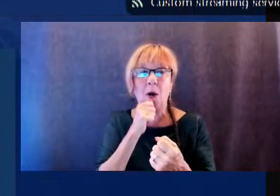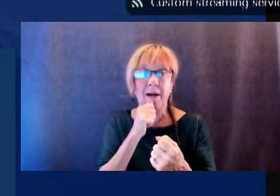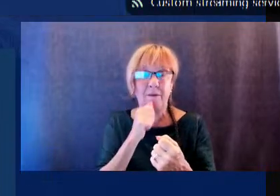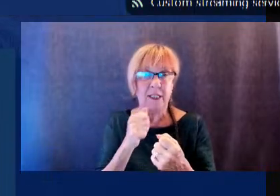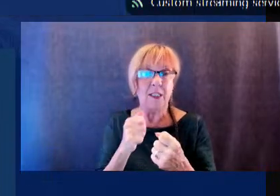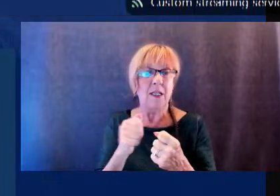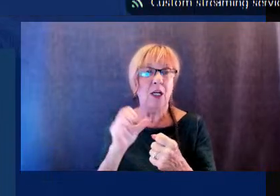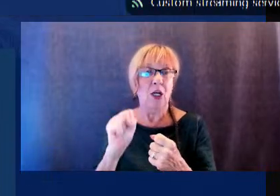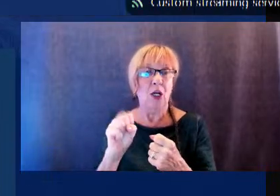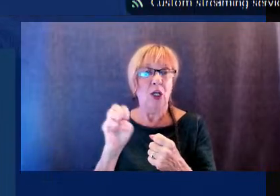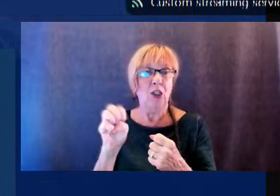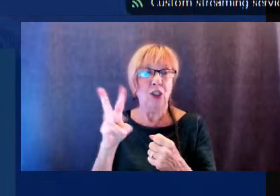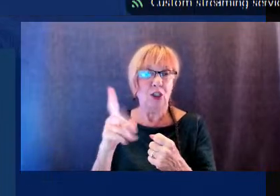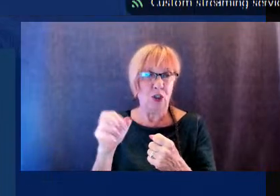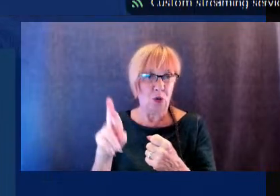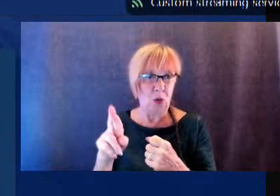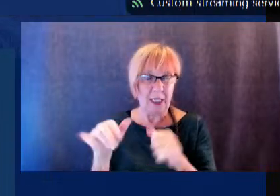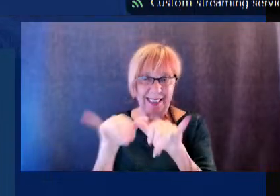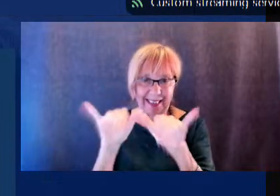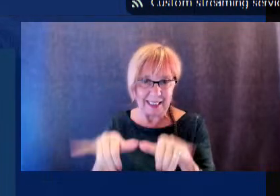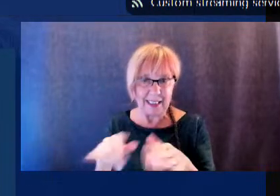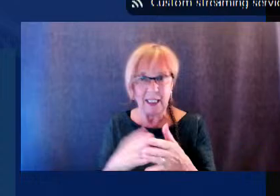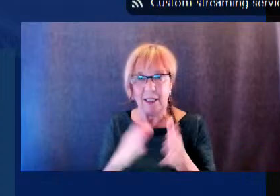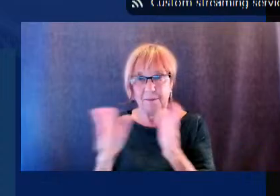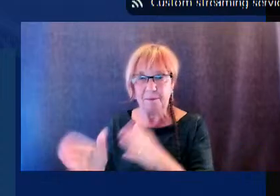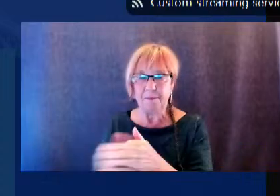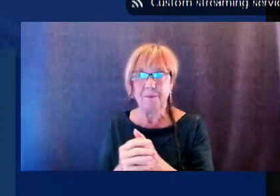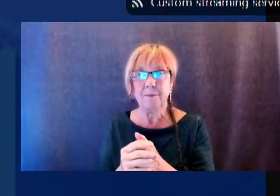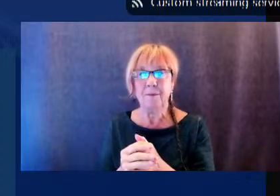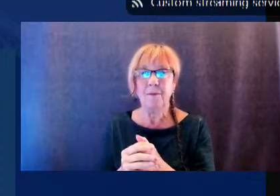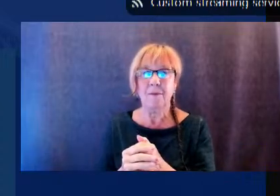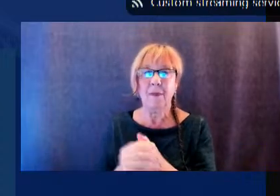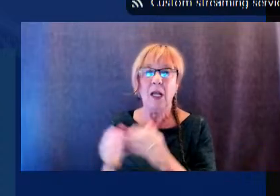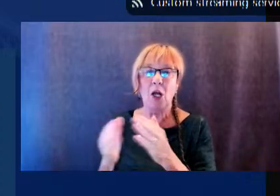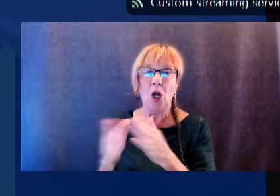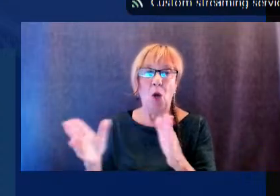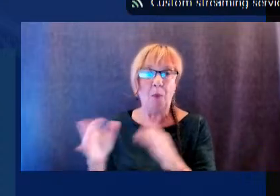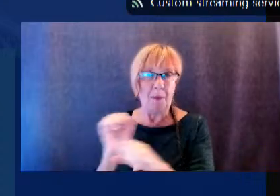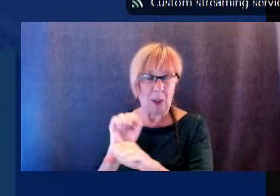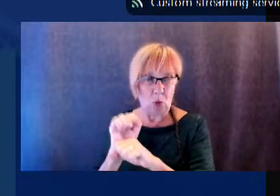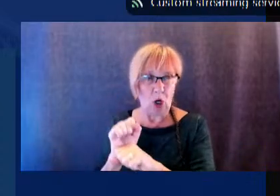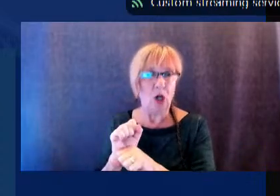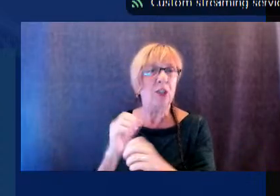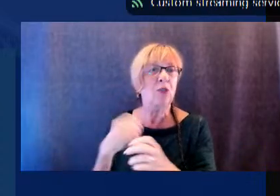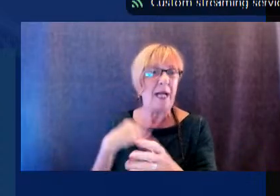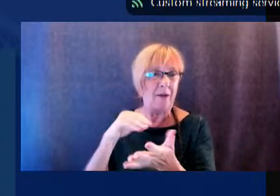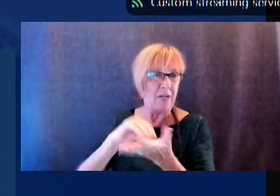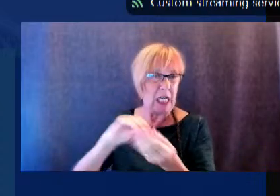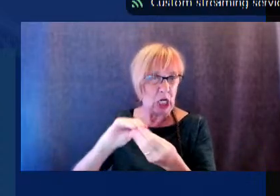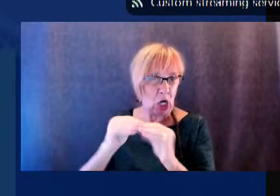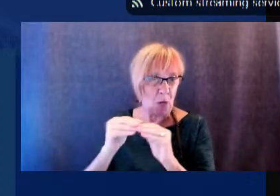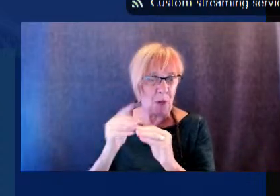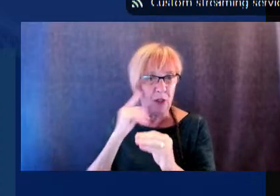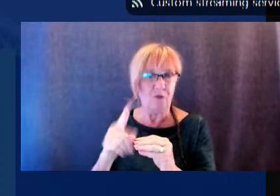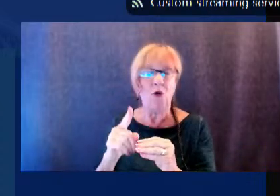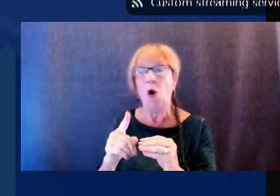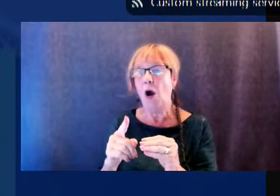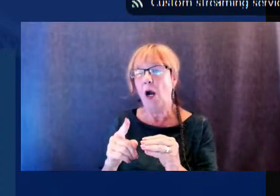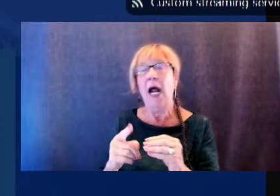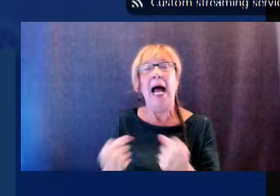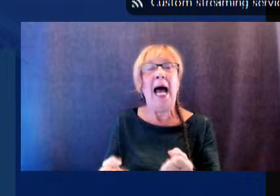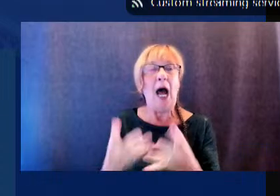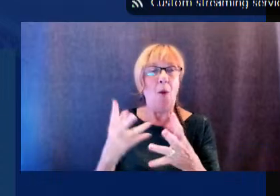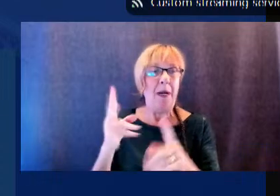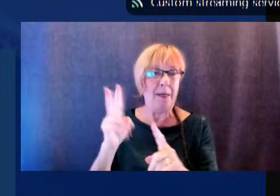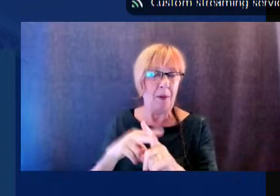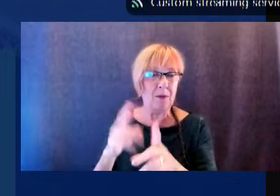works, how many projects have been received. We do have some that came into building but maybe didn't have the full building plans prepared. How